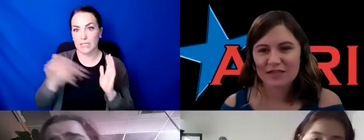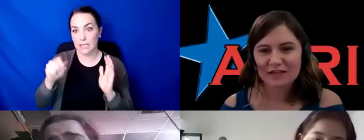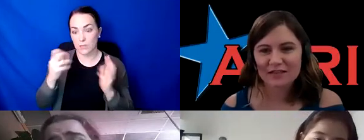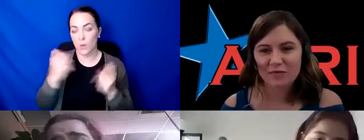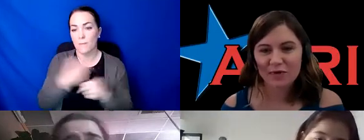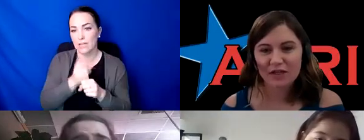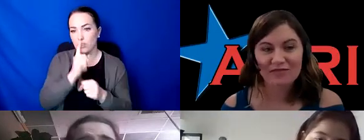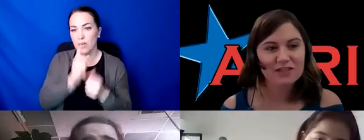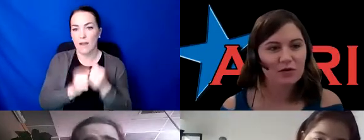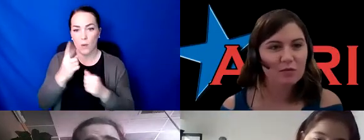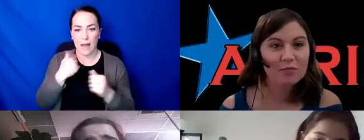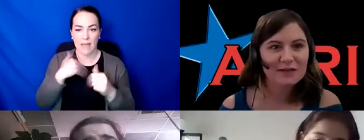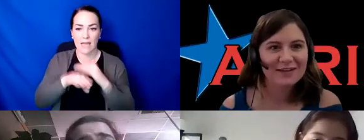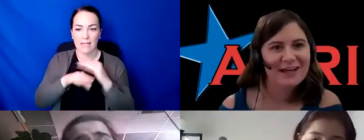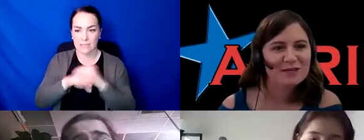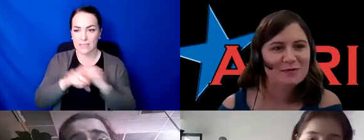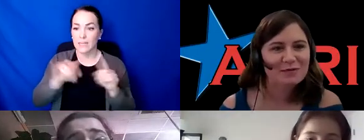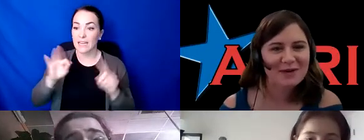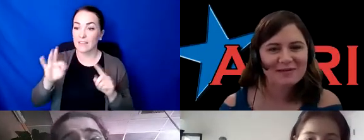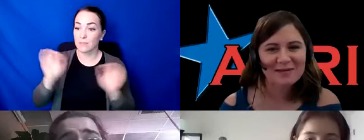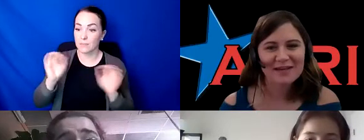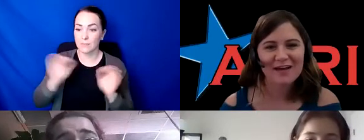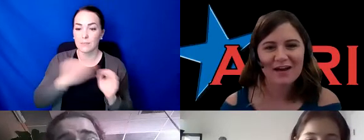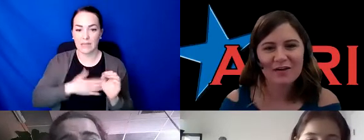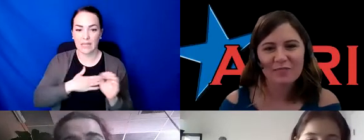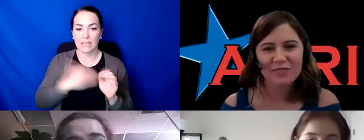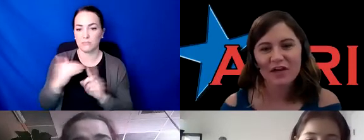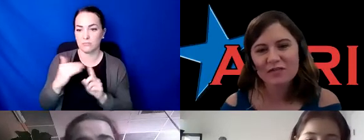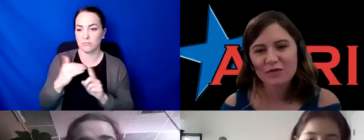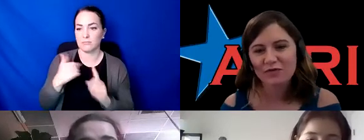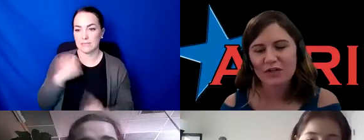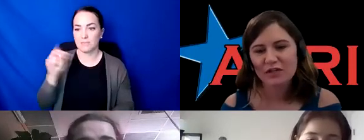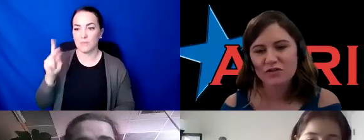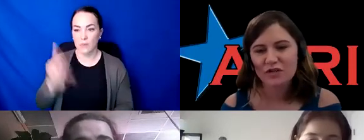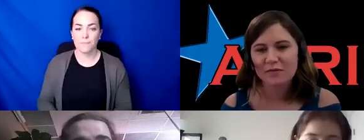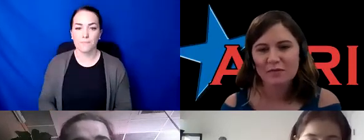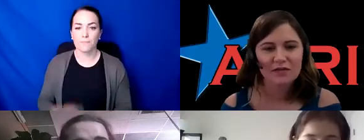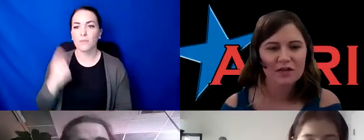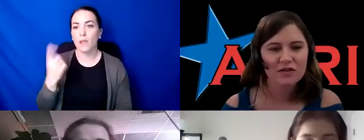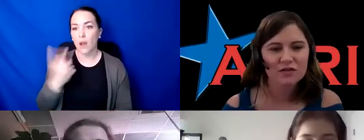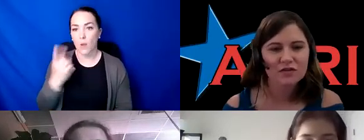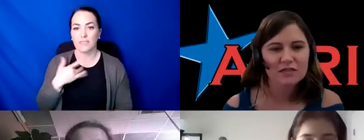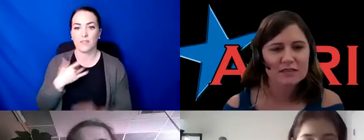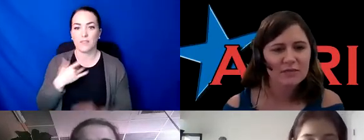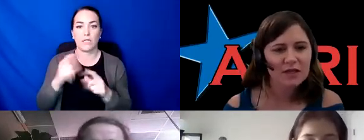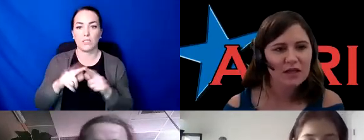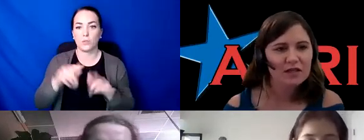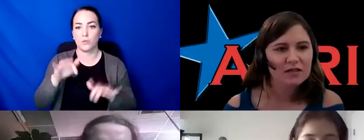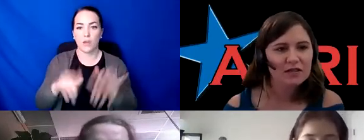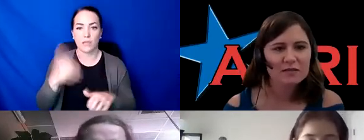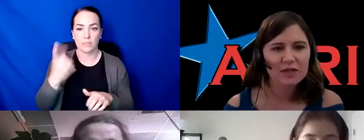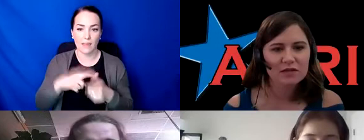is able to access it. But if I don't, definitely catch me and remind me. And always feel free to drop something in there and then say